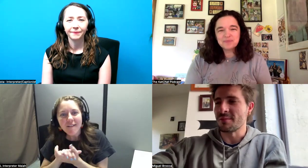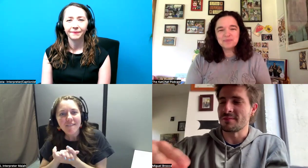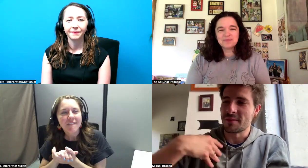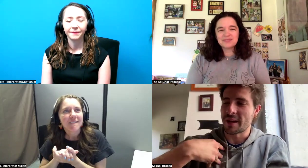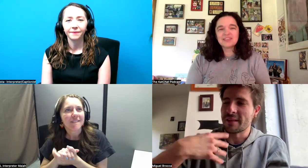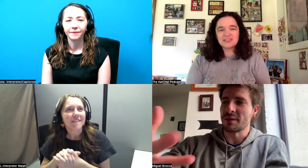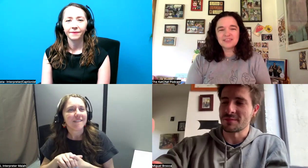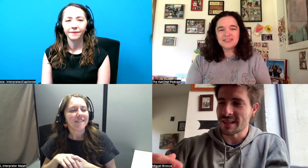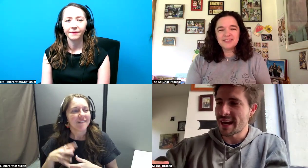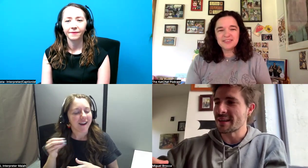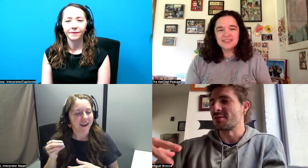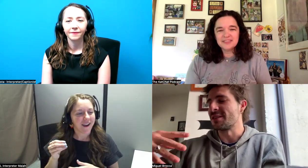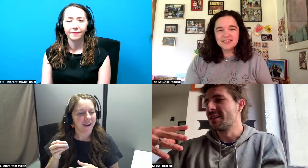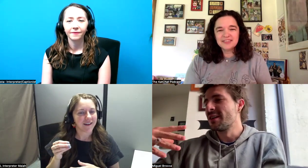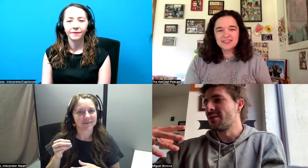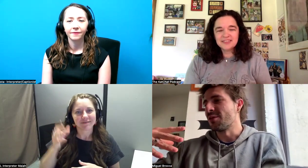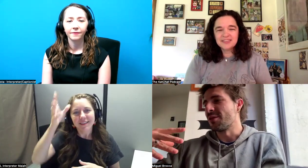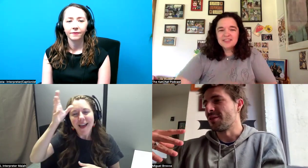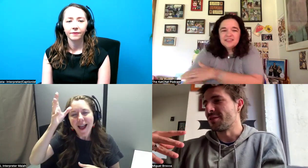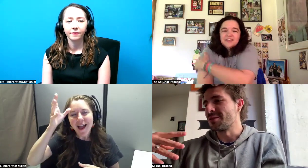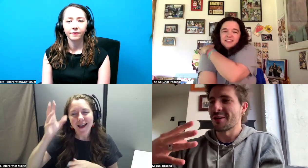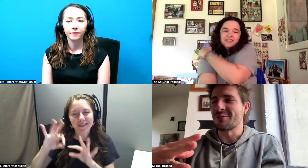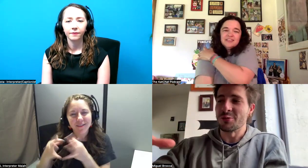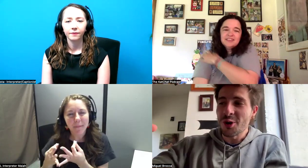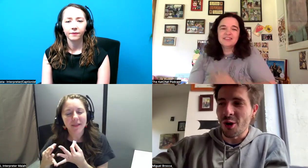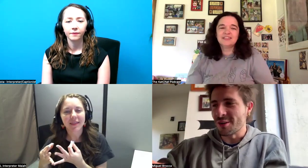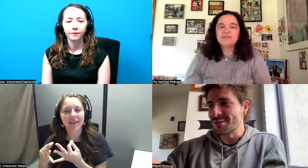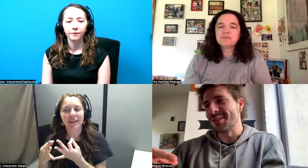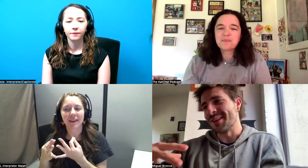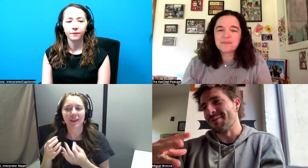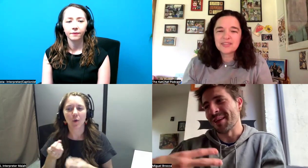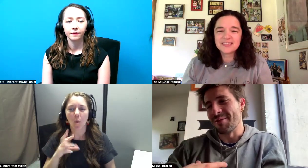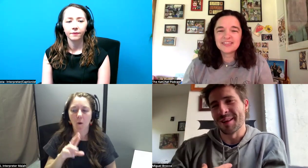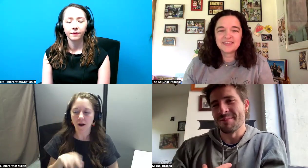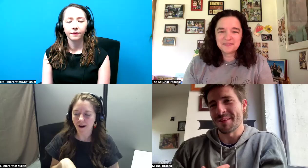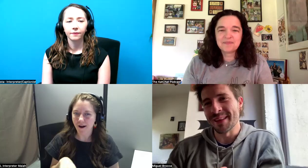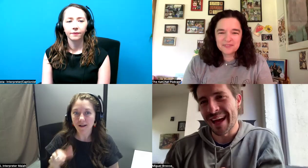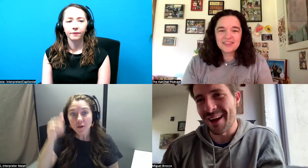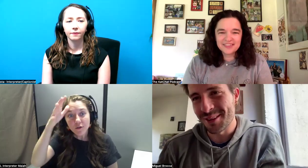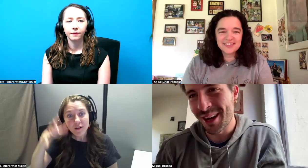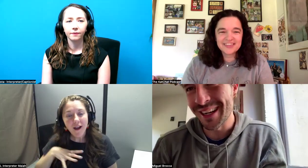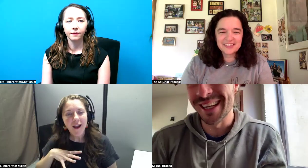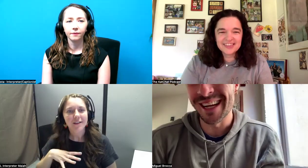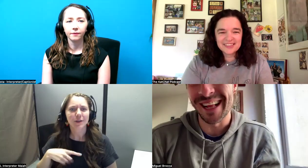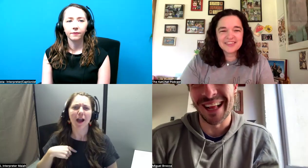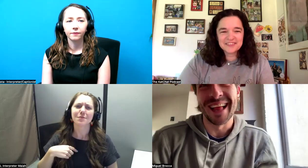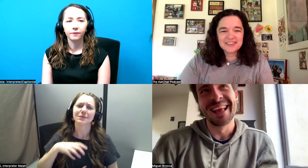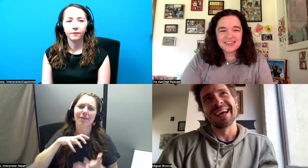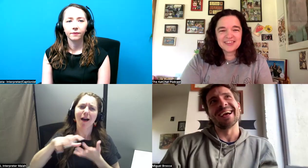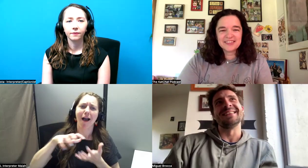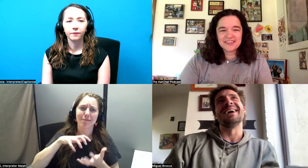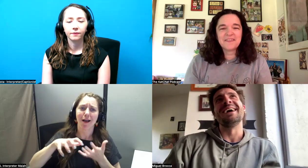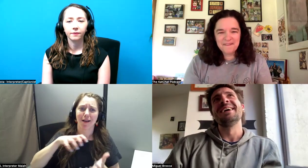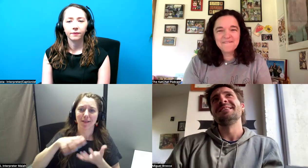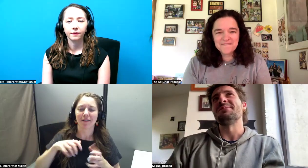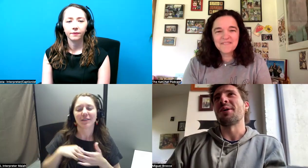with the guy that plays my dad, or the shot of Arujo, which is something that really make me laugh a lot.